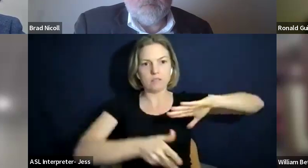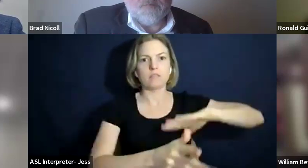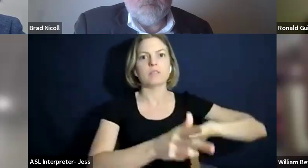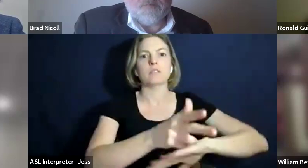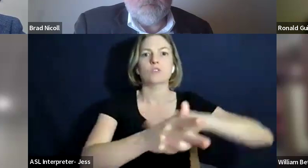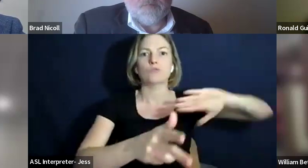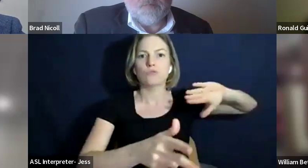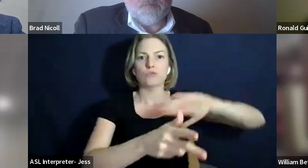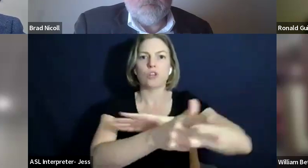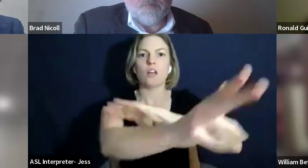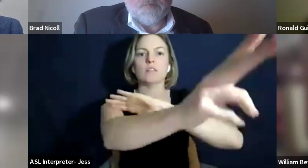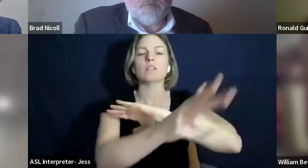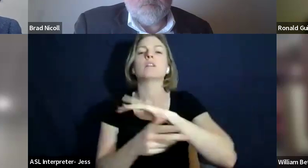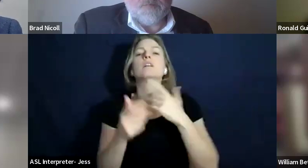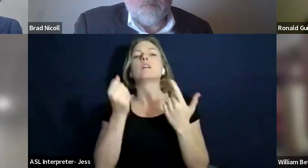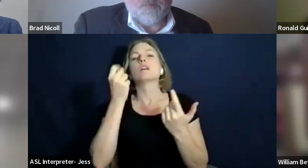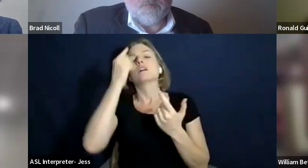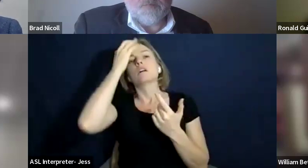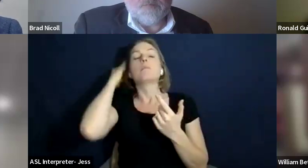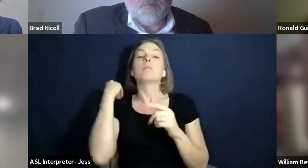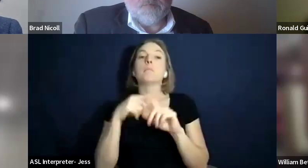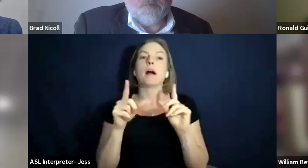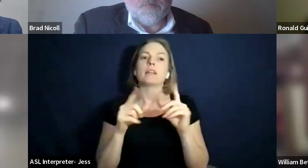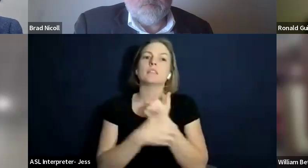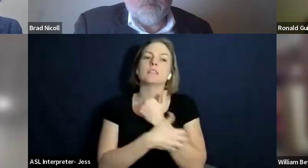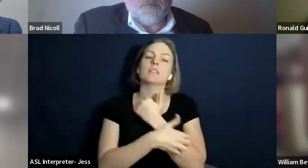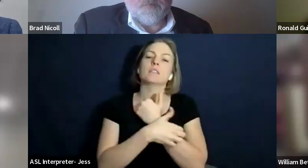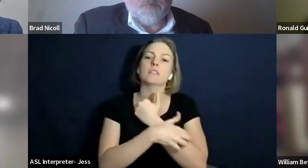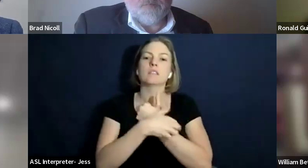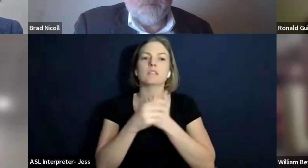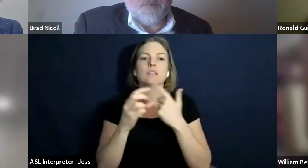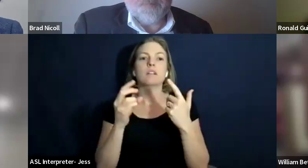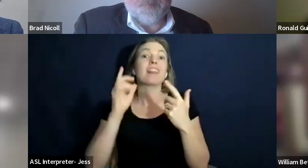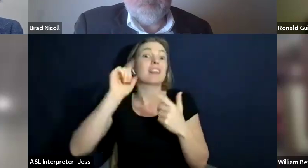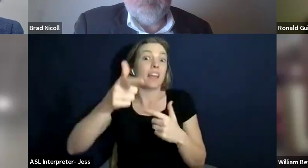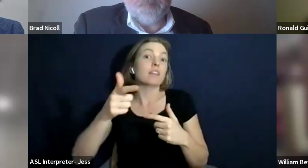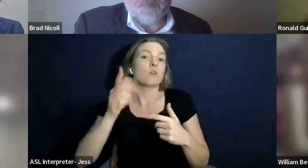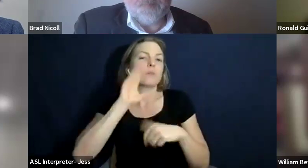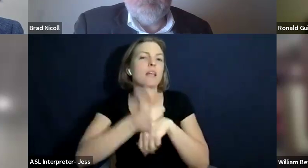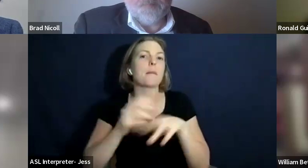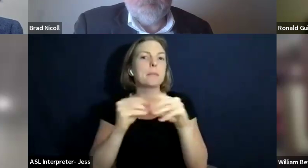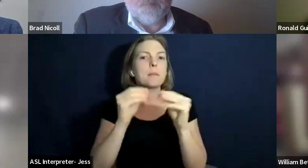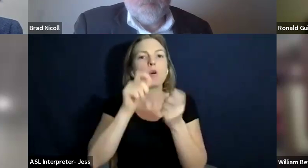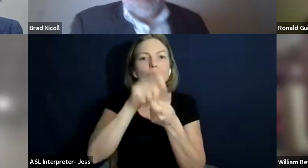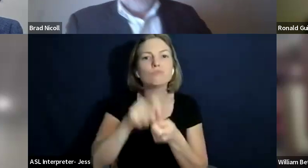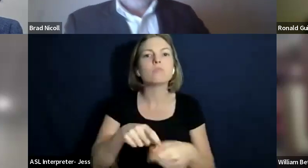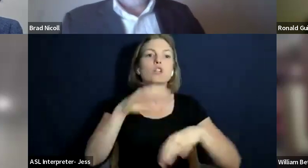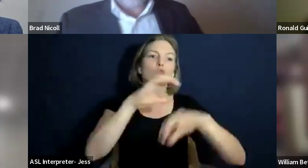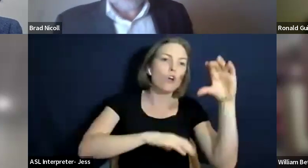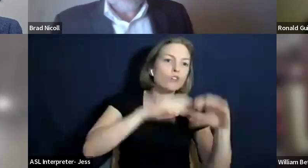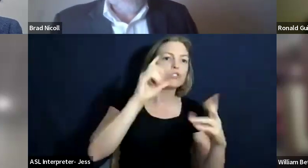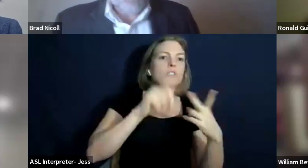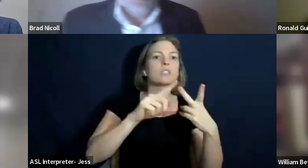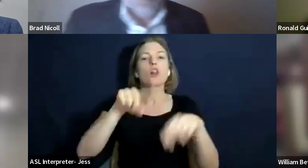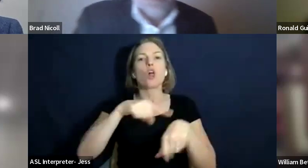vehicle's coming in and out, but a meeting of kind of just discussing, the construction and then the long-term use